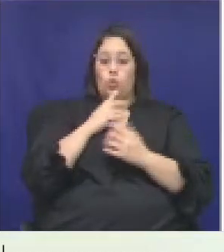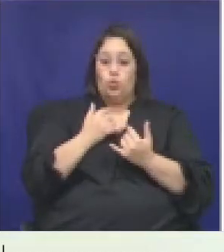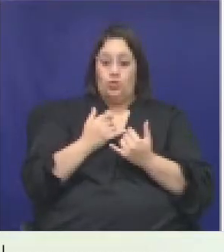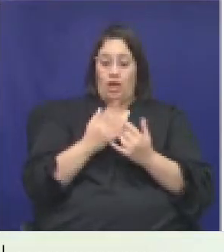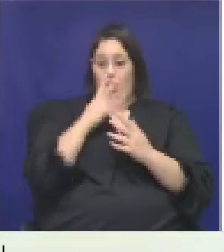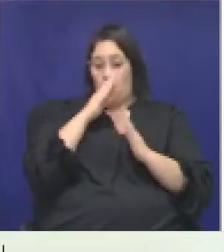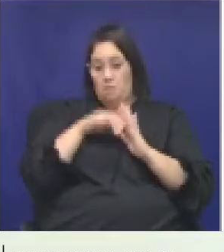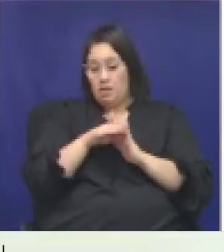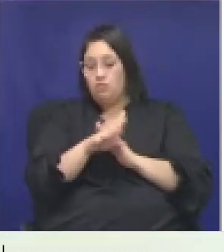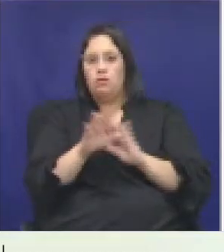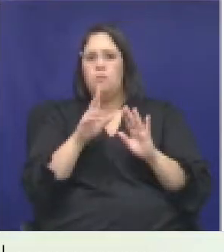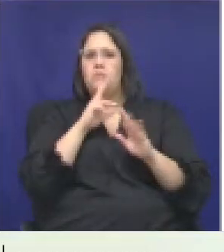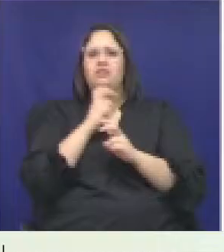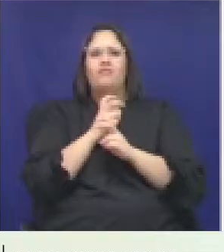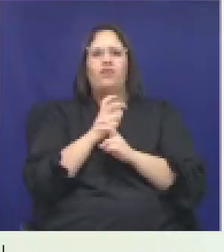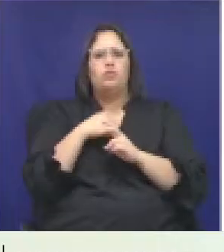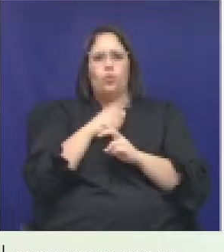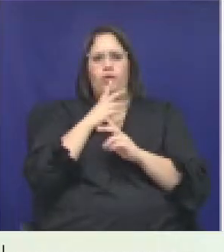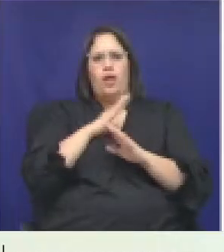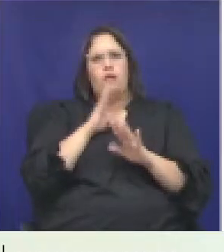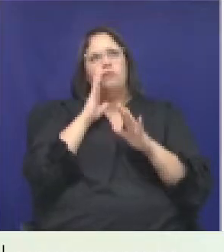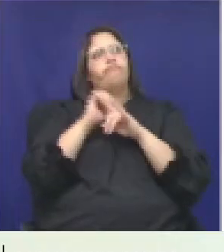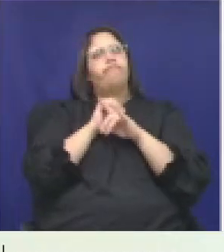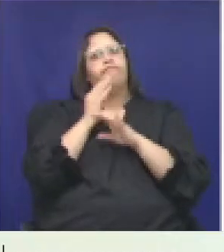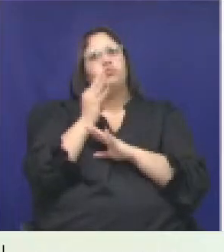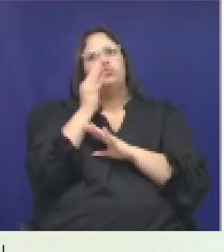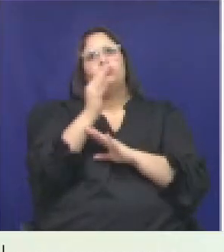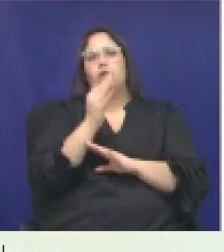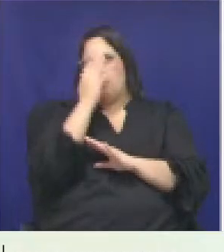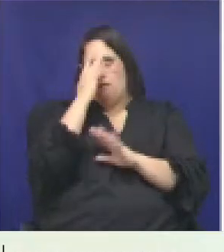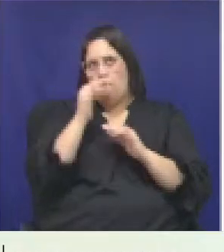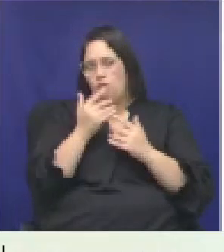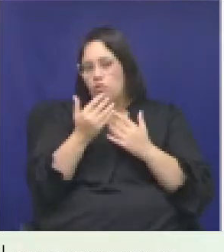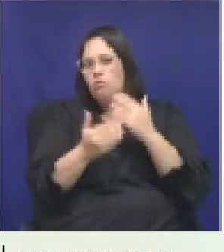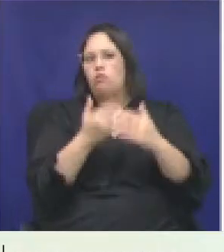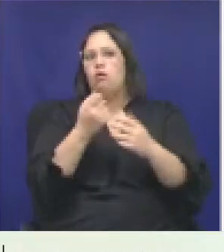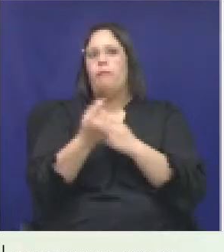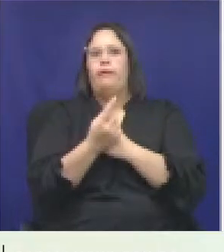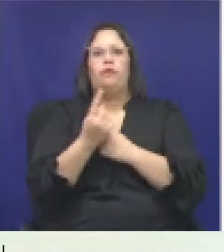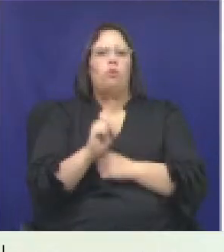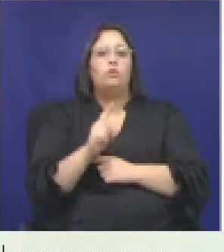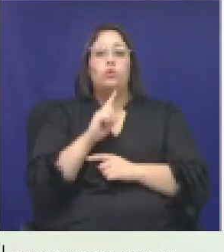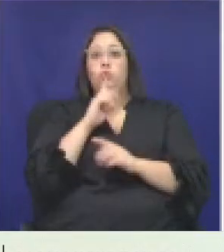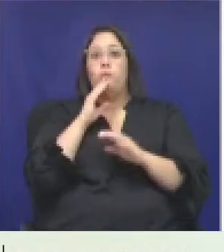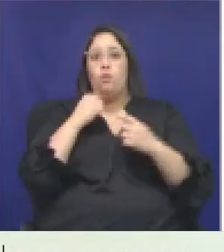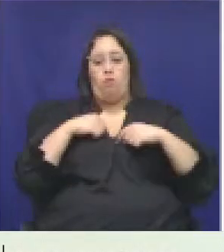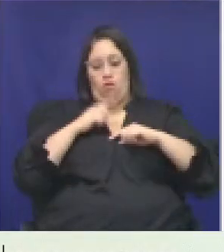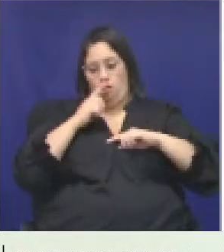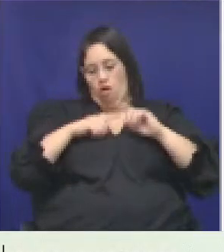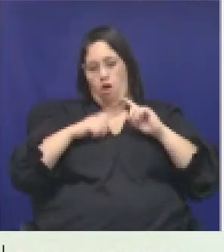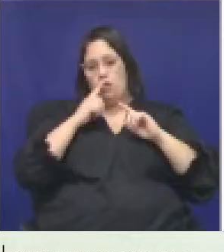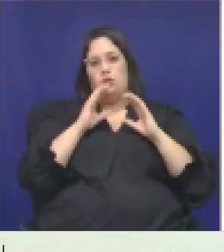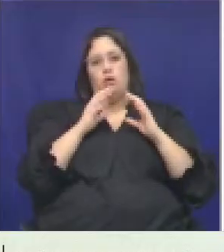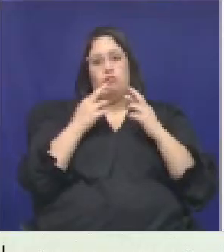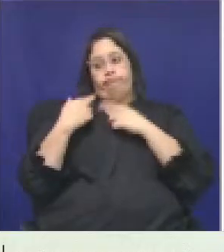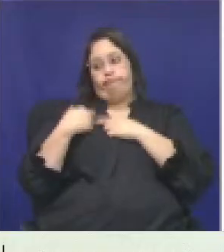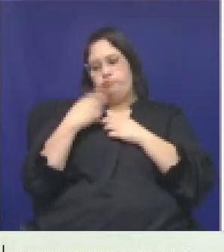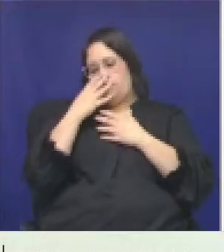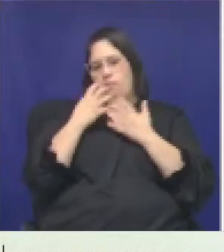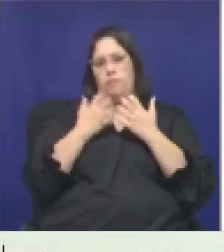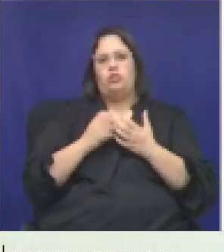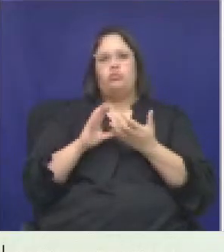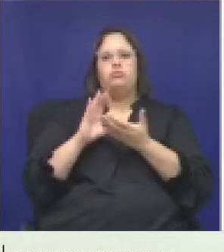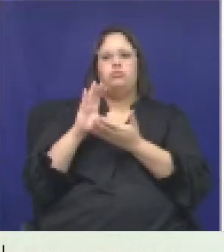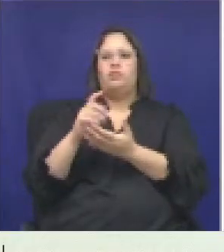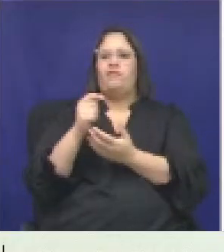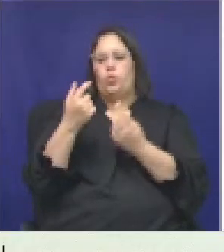patterns, then it is difficult to make predictions about the future. It also means we cannot make responsible budget allocations. A few